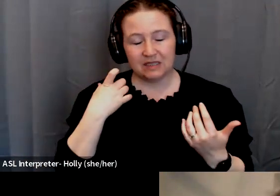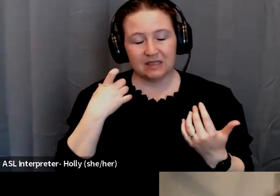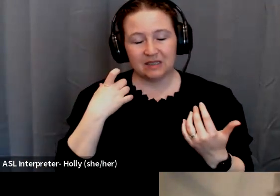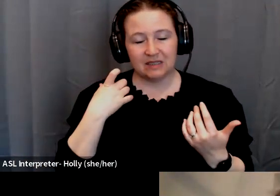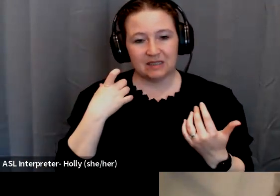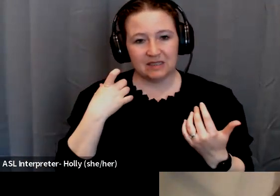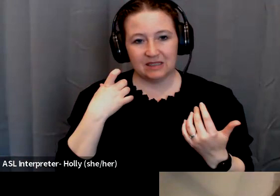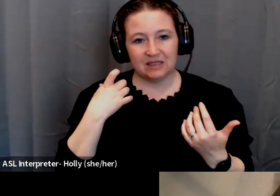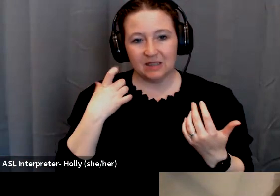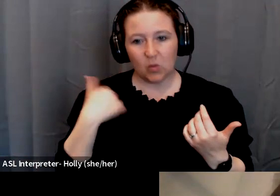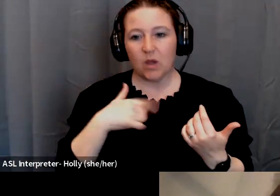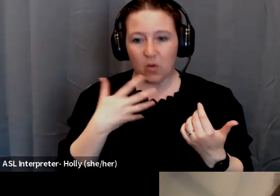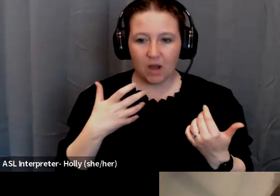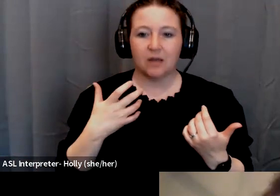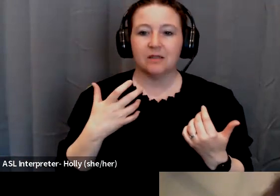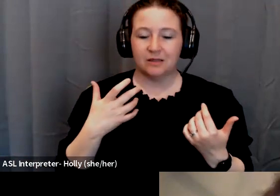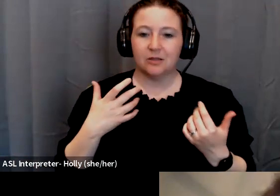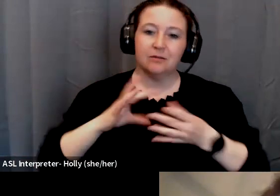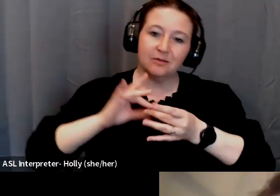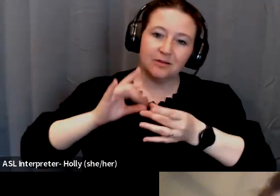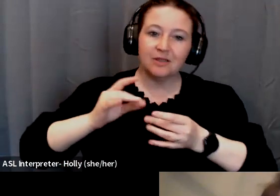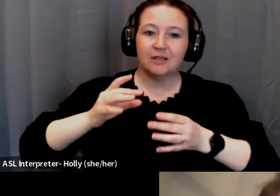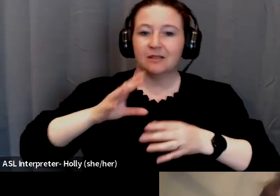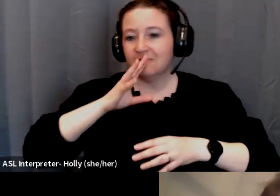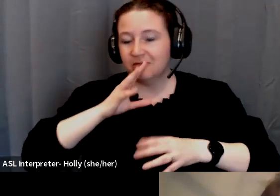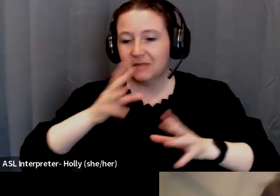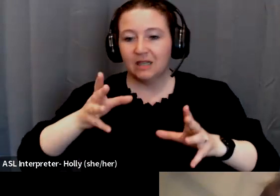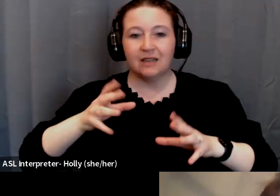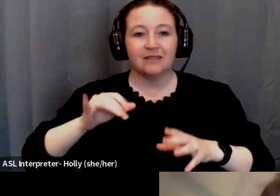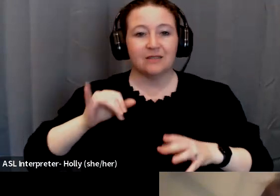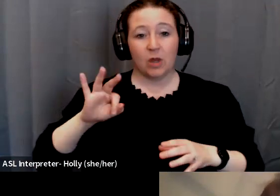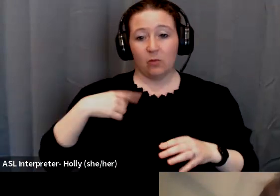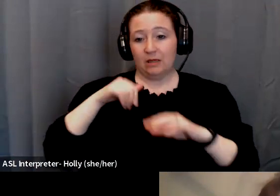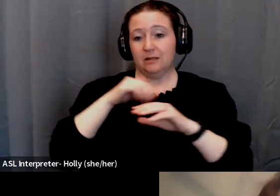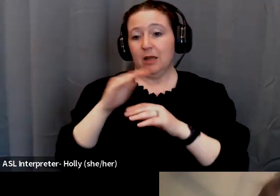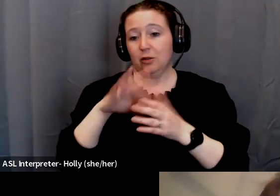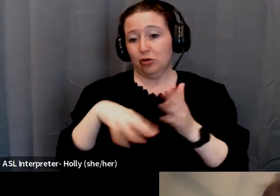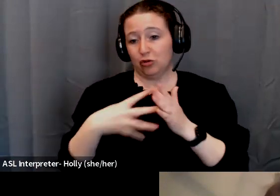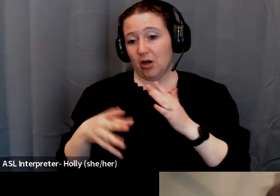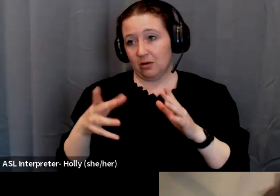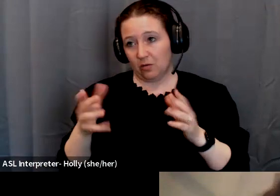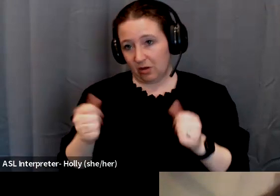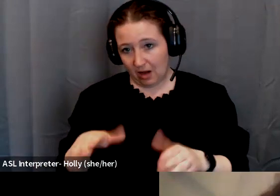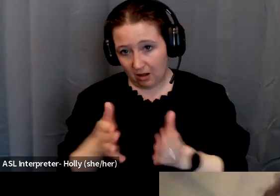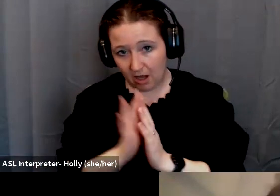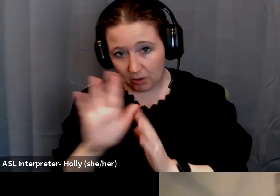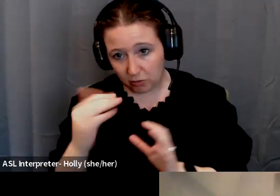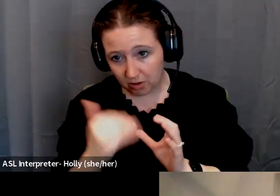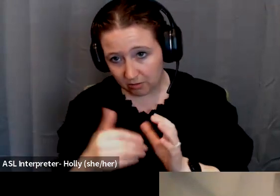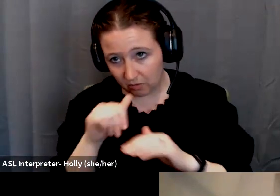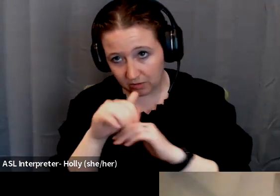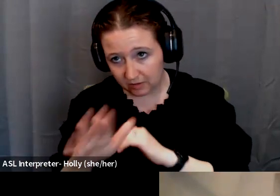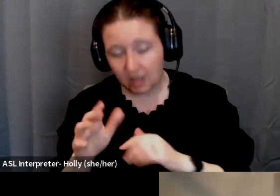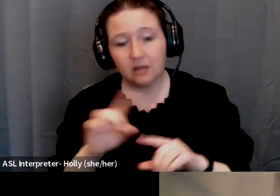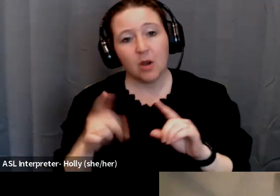we wanted to actually meet you a little bit and talk to you. And if we just sent you a chart, we could have just asked for your emails and sent you the chart, which we will do.